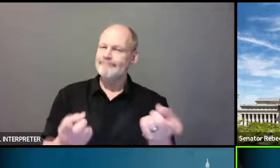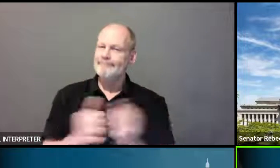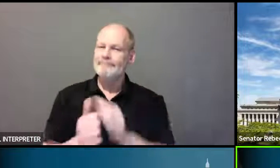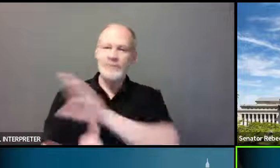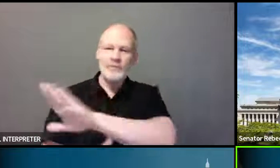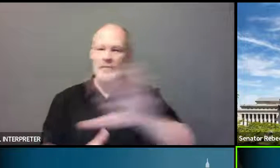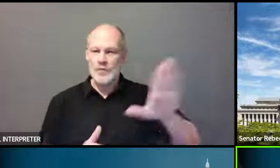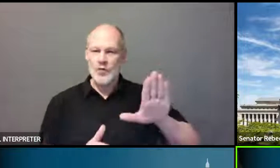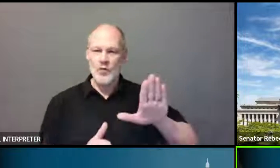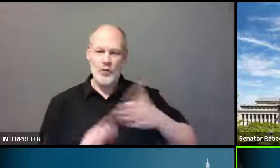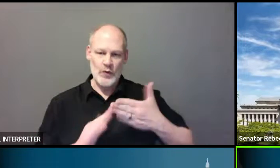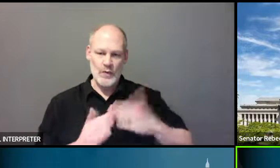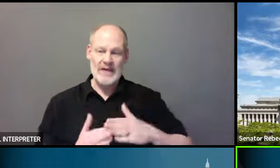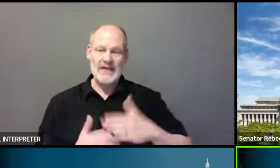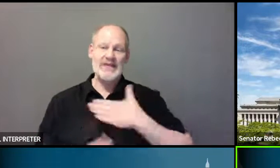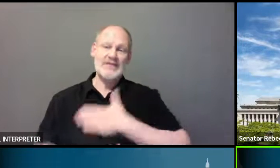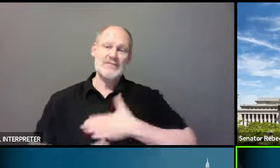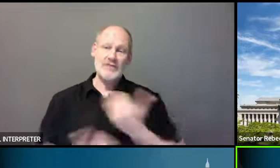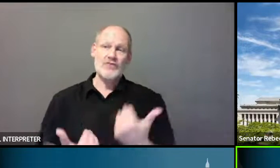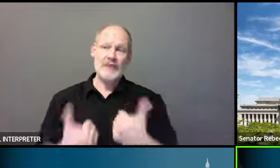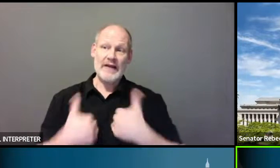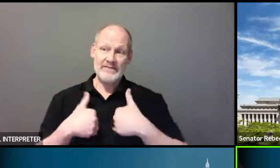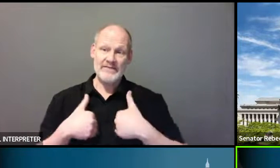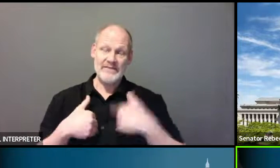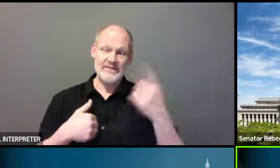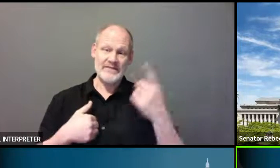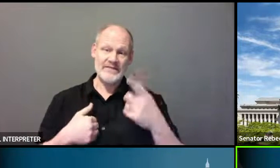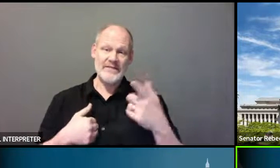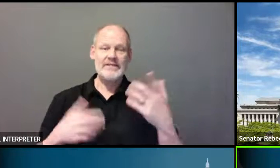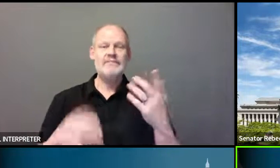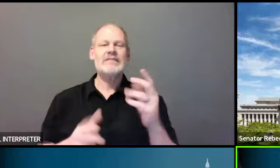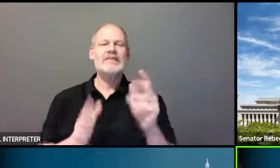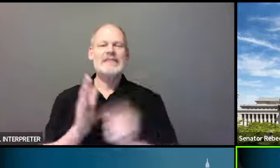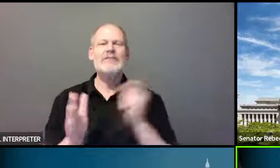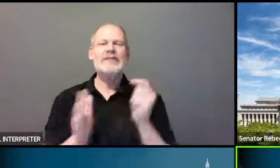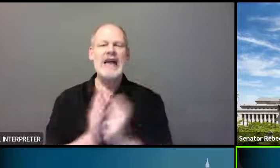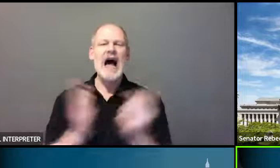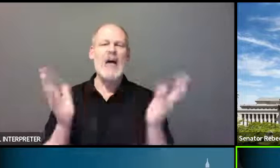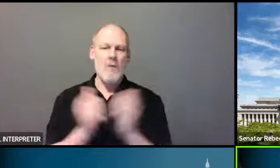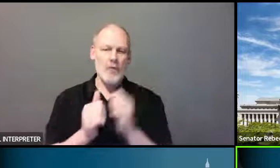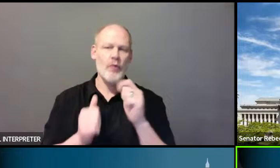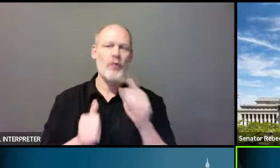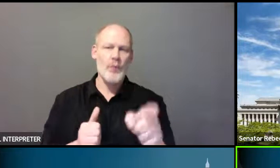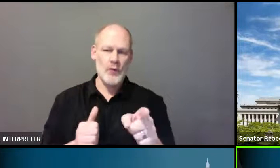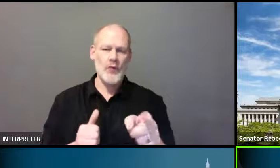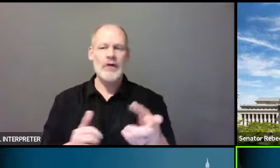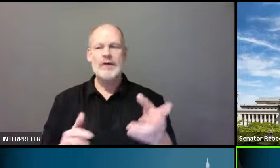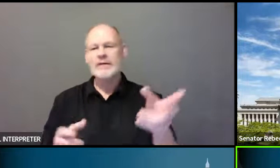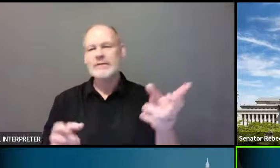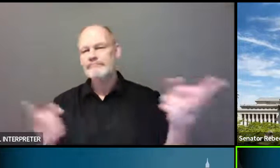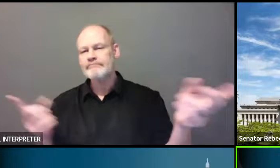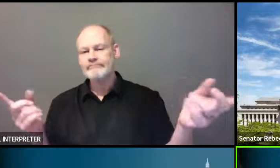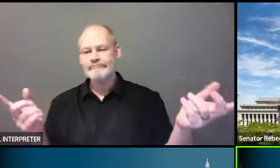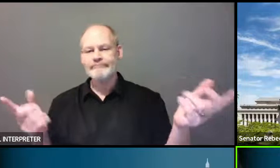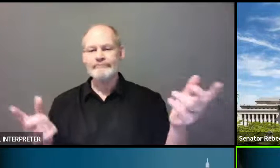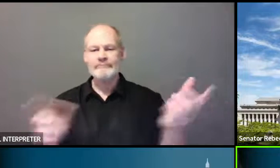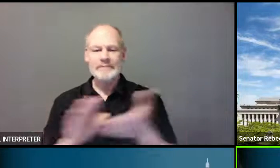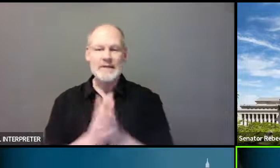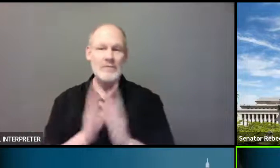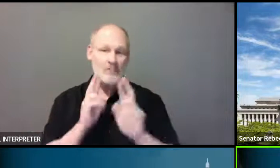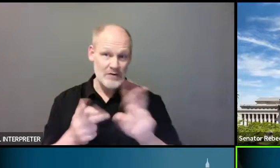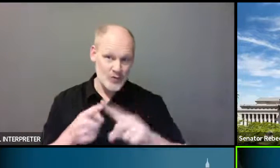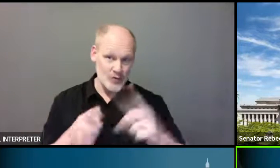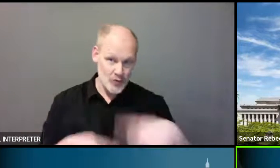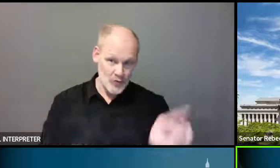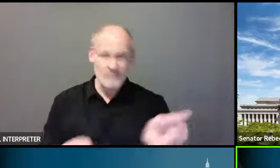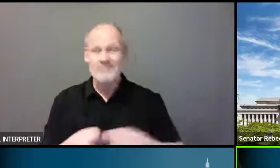community, and it's just such a pleasure to have this time with you all to hear your questions and be in response and service to you. I also want to thank